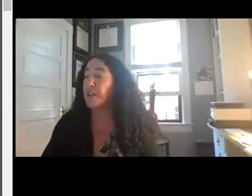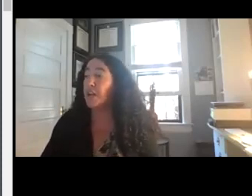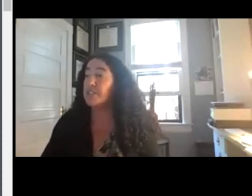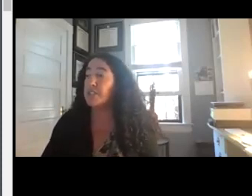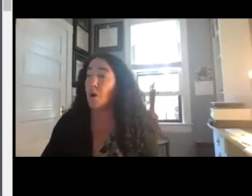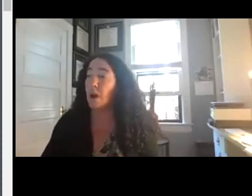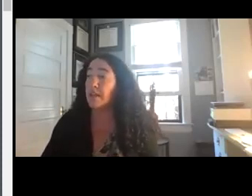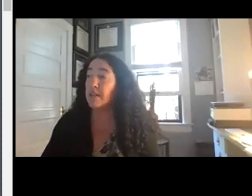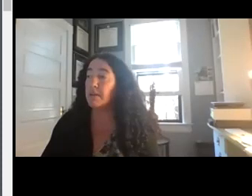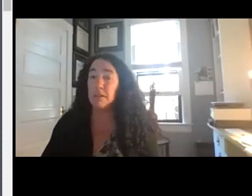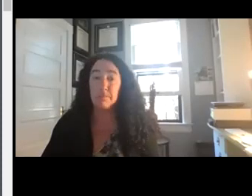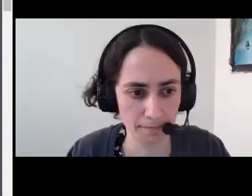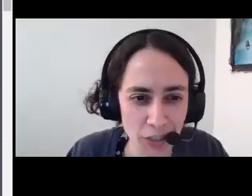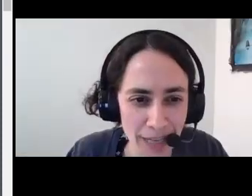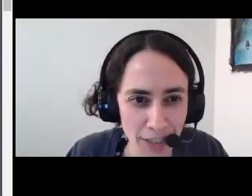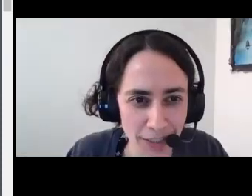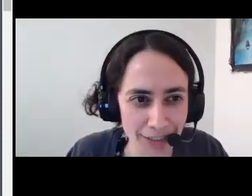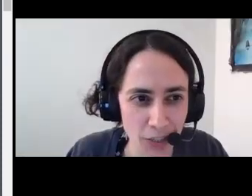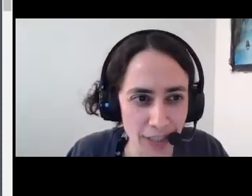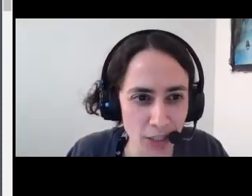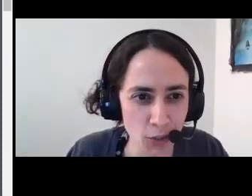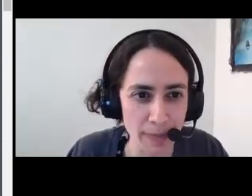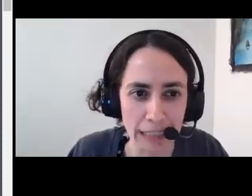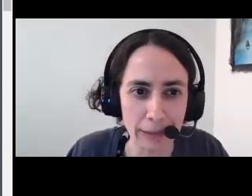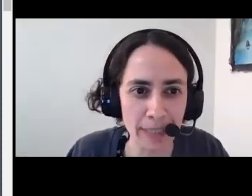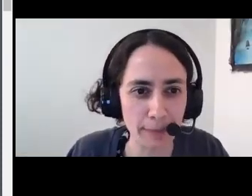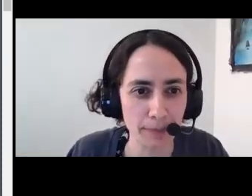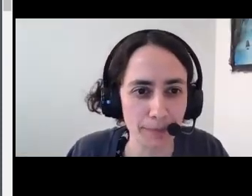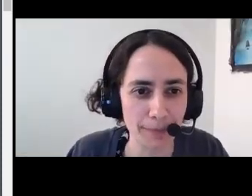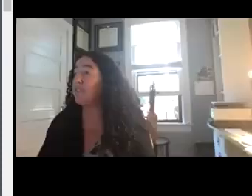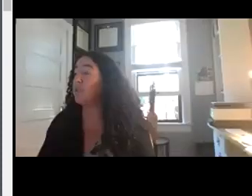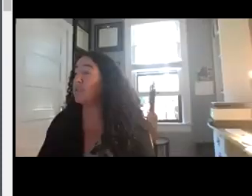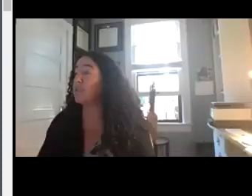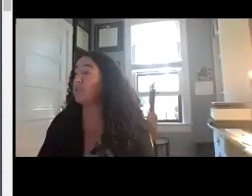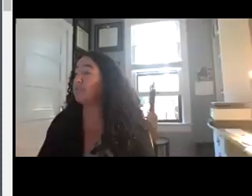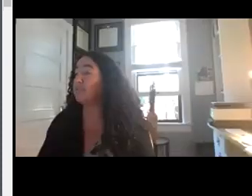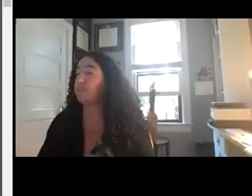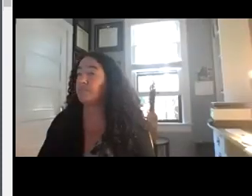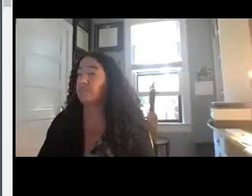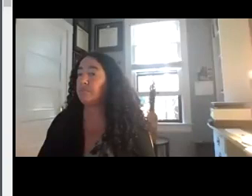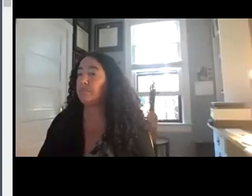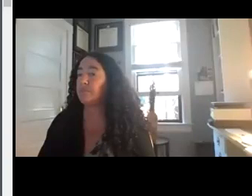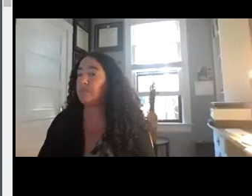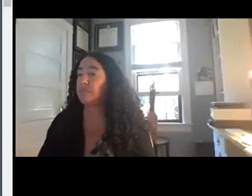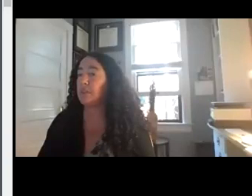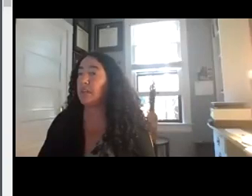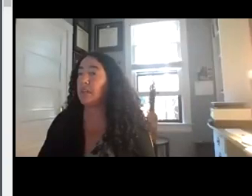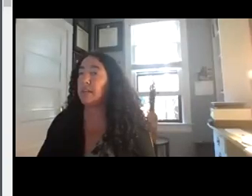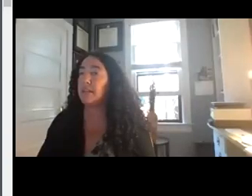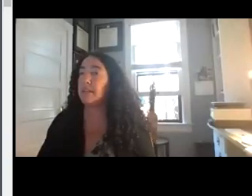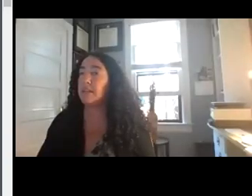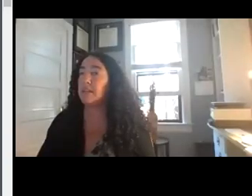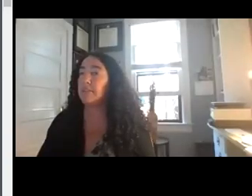streamlining. C1. Jackie, could you make your screen, could you zoom in a little bit? Yeah, of course. I am finding I'm squinting. Thank you.